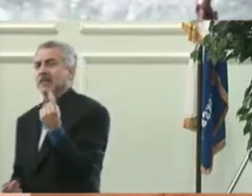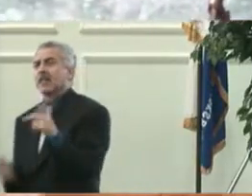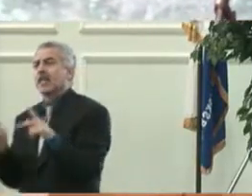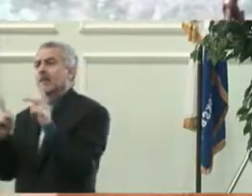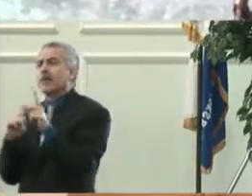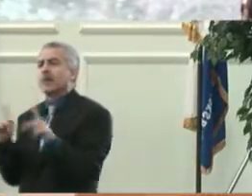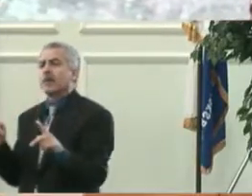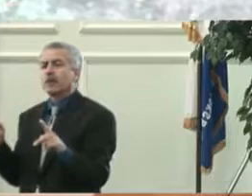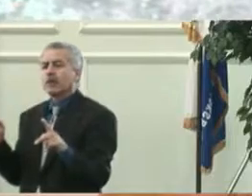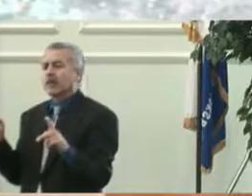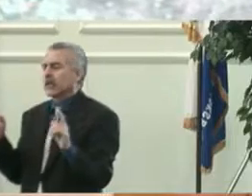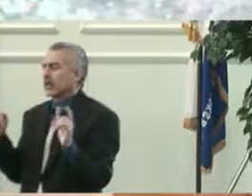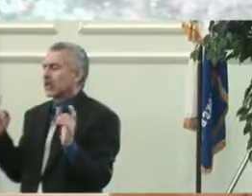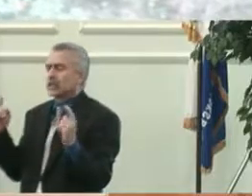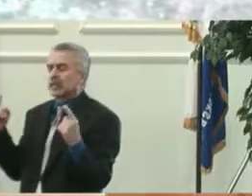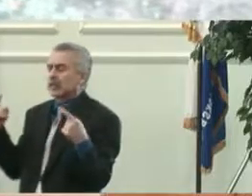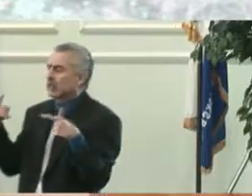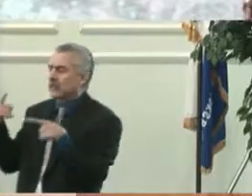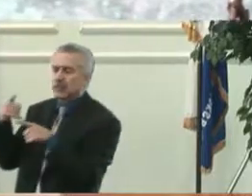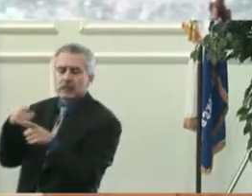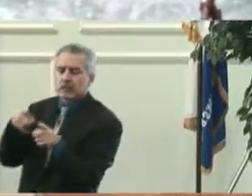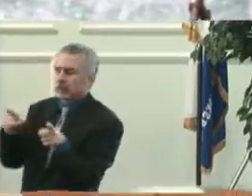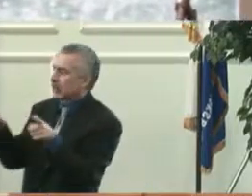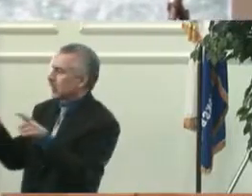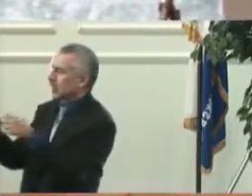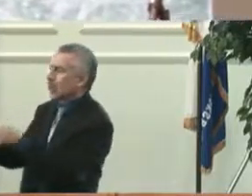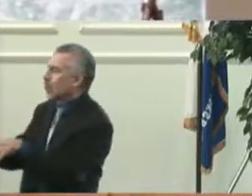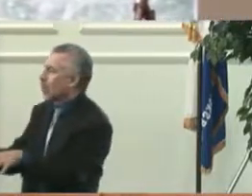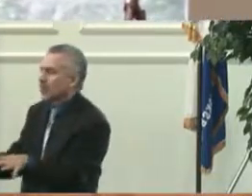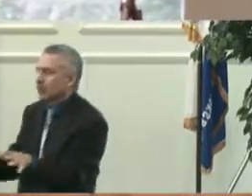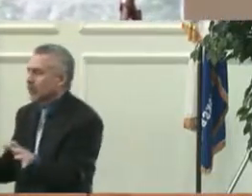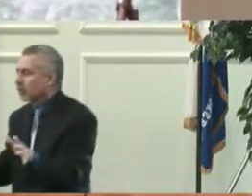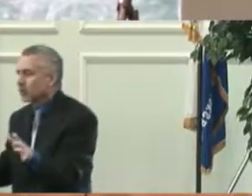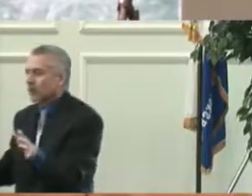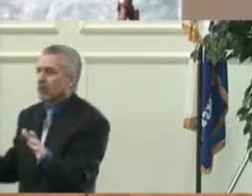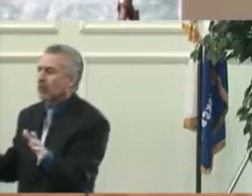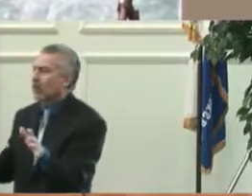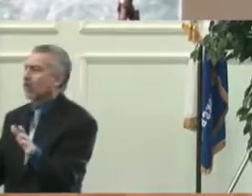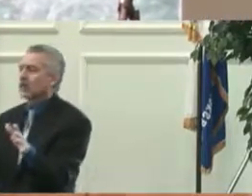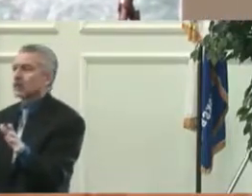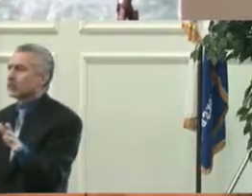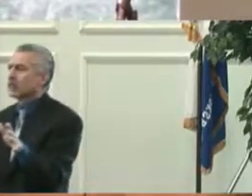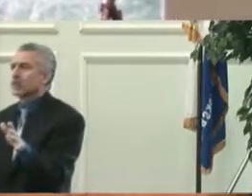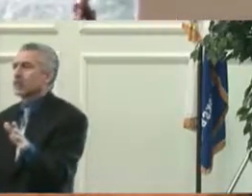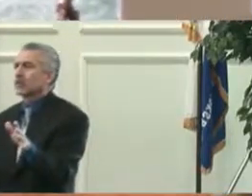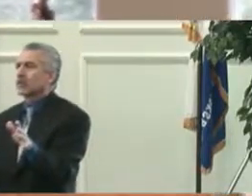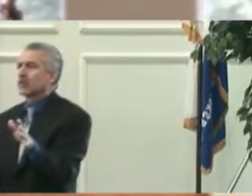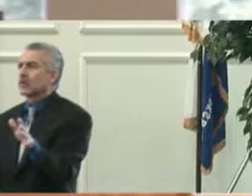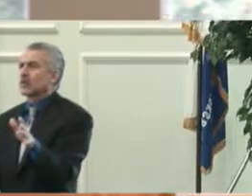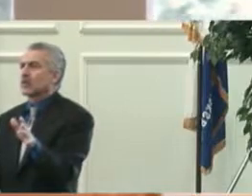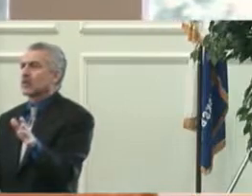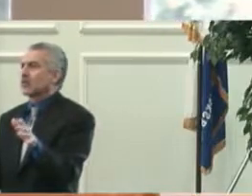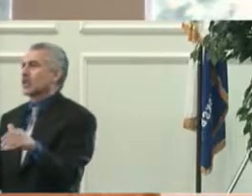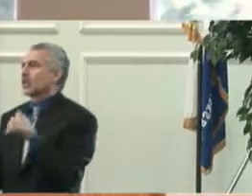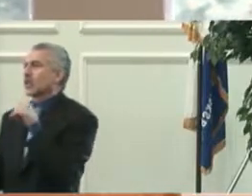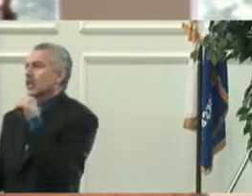in the details of prophecy. It is good to know the details of prophecy, but not to the point that you lose your